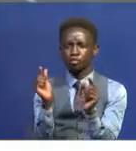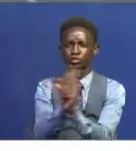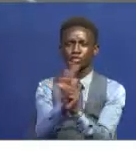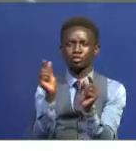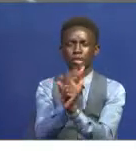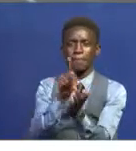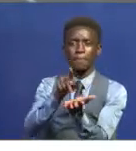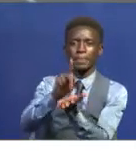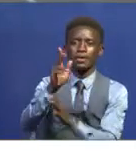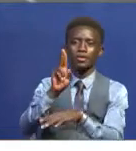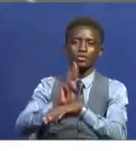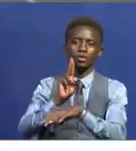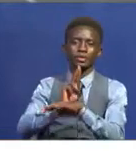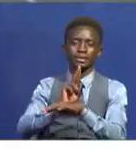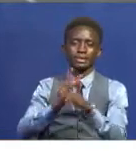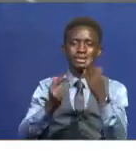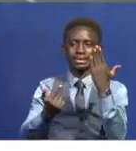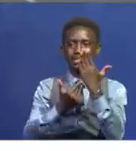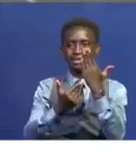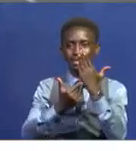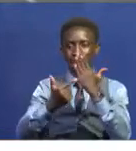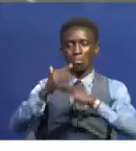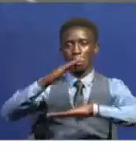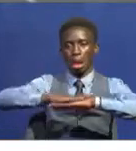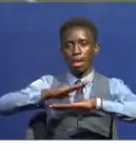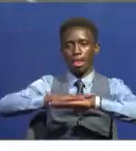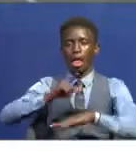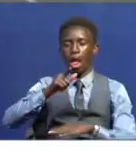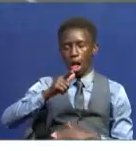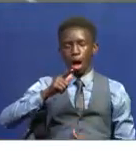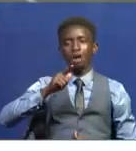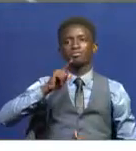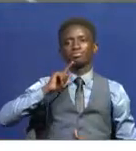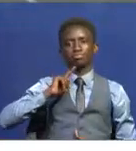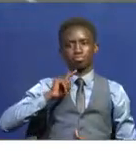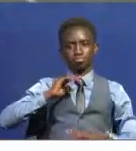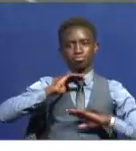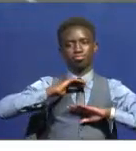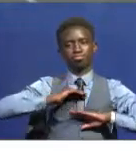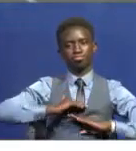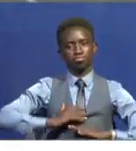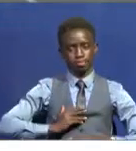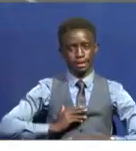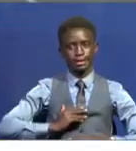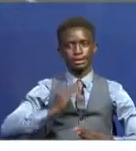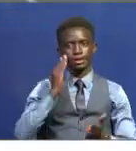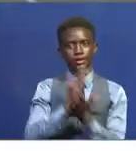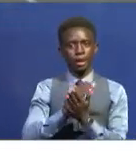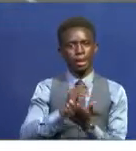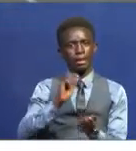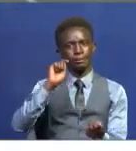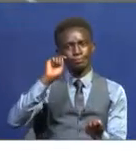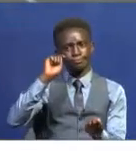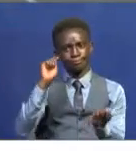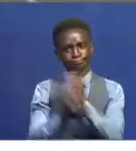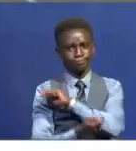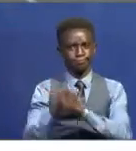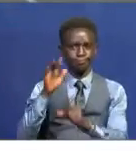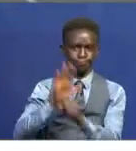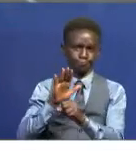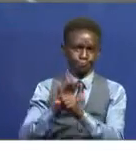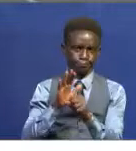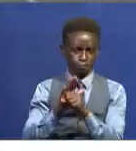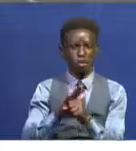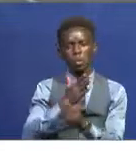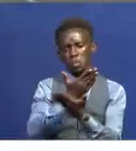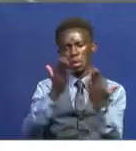platforms, that has been again game changer. I think we can all agree on that. So in my opinion, I believe there's so